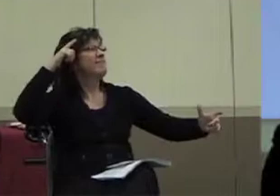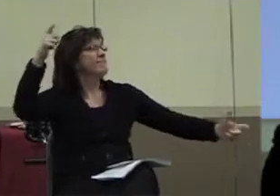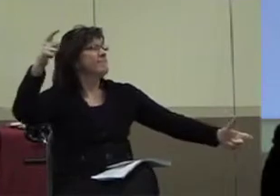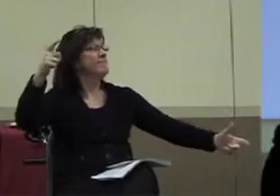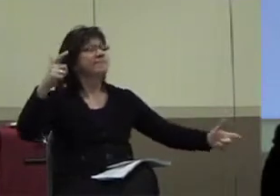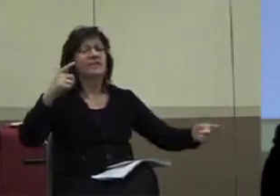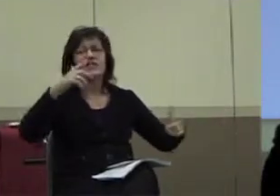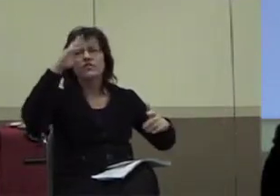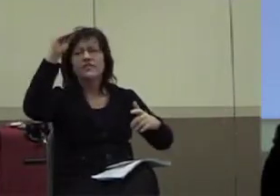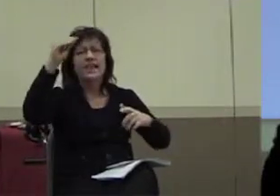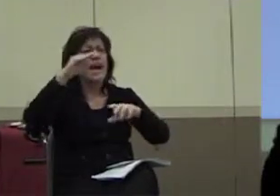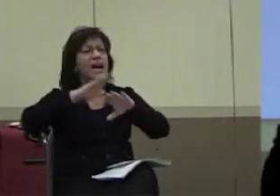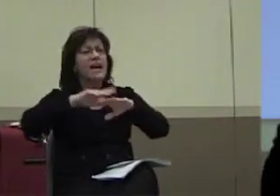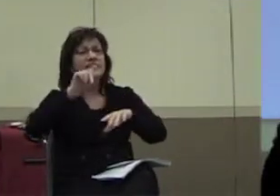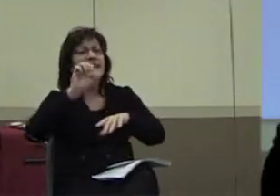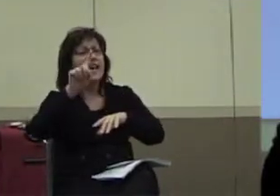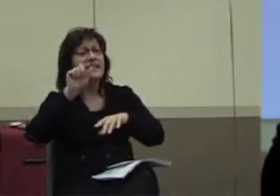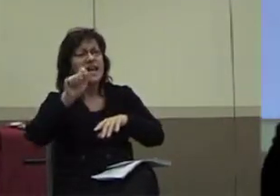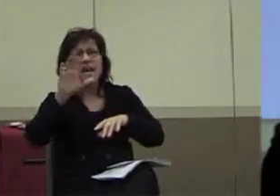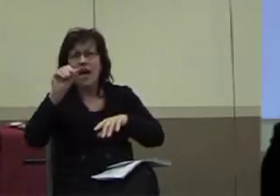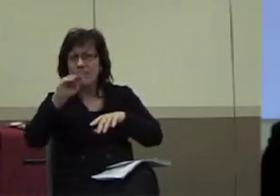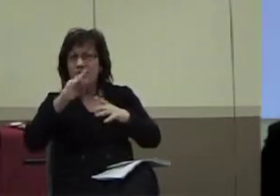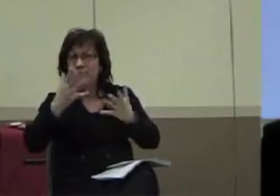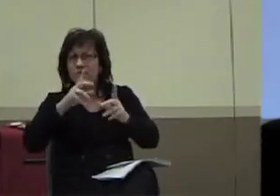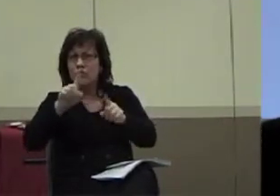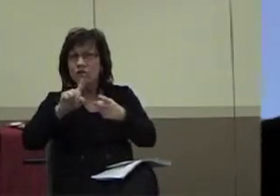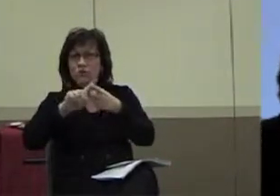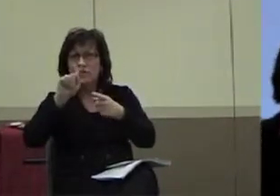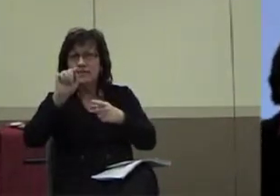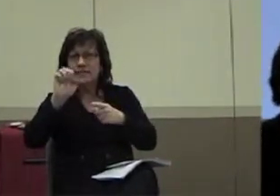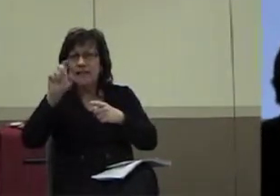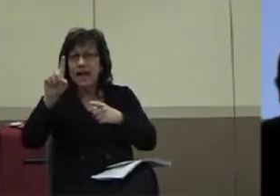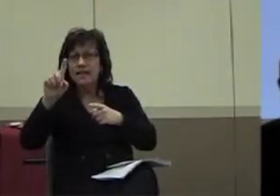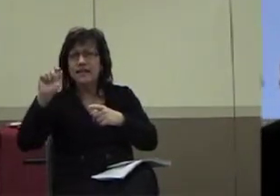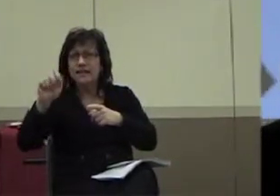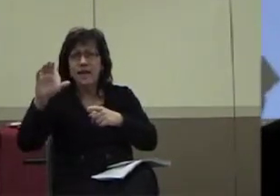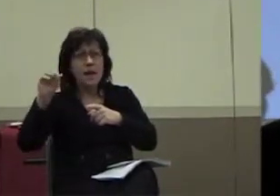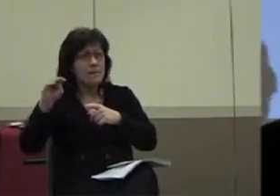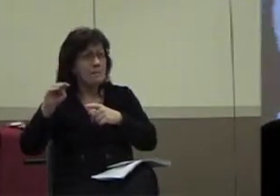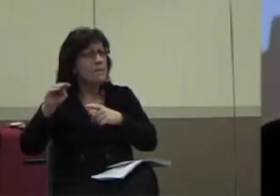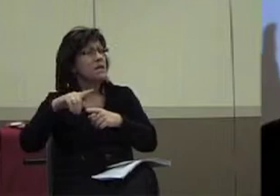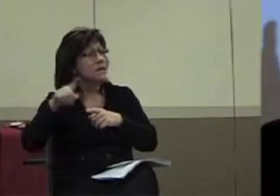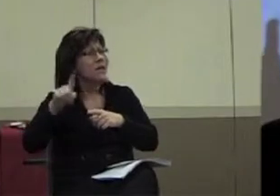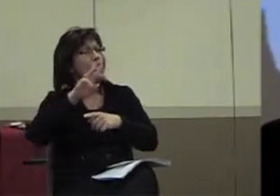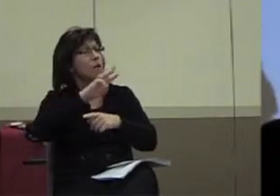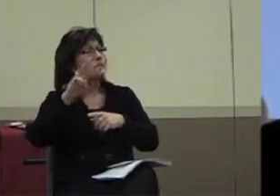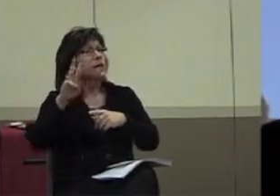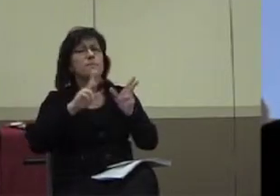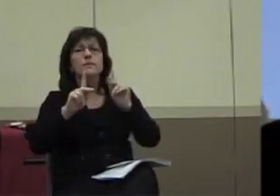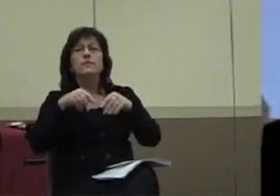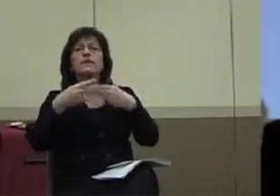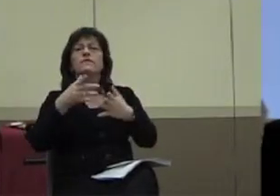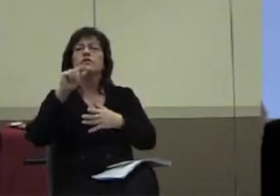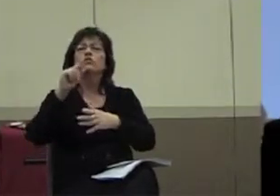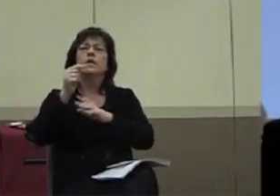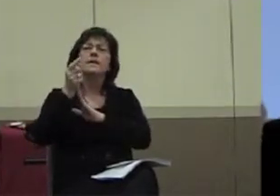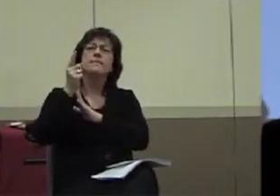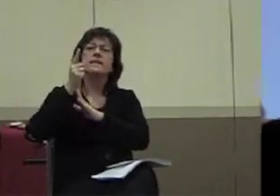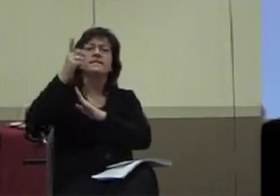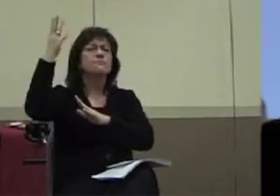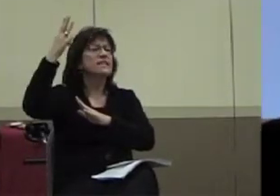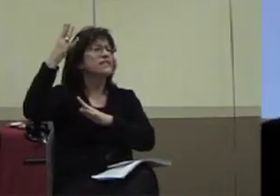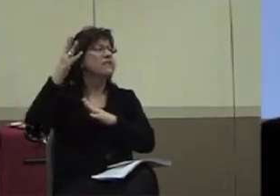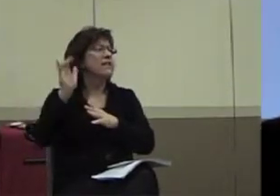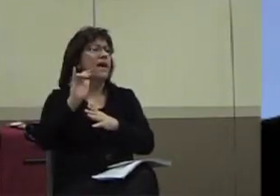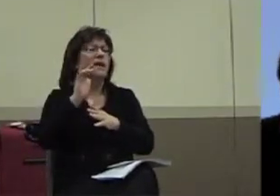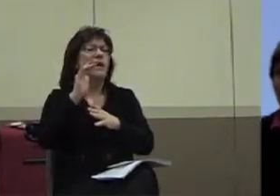on TED.com. Have any of you ever gone to TED.com? It's a website of people giving 20-minute speeches, and they're